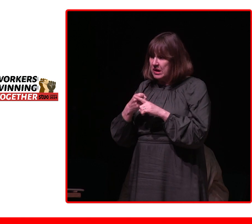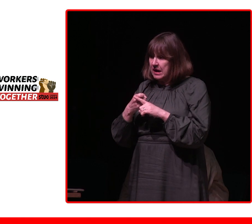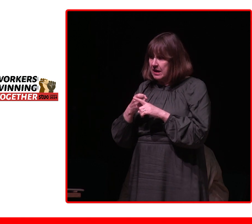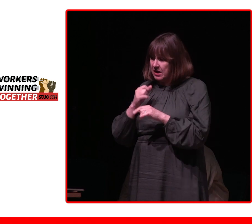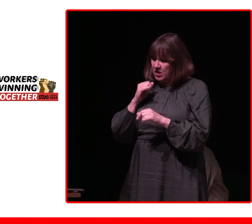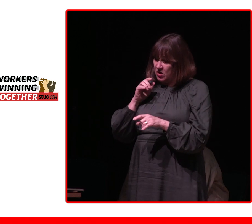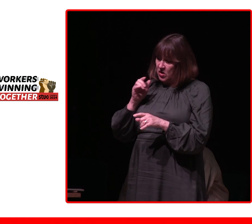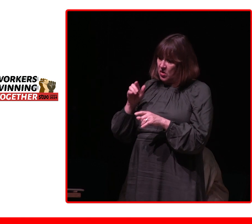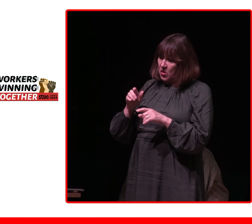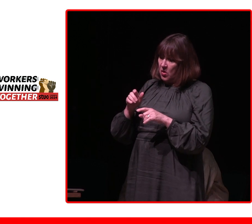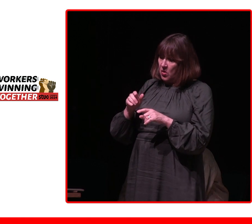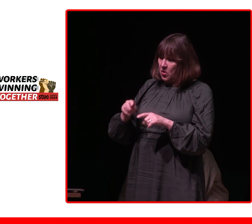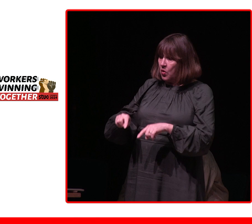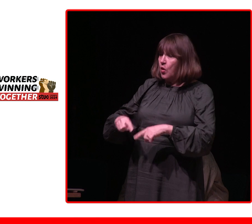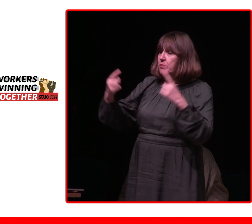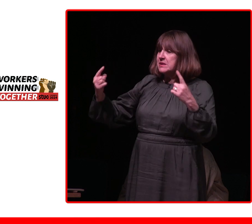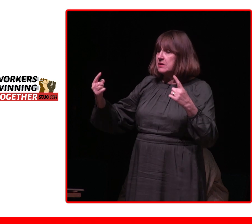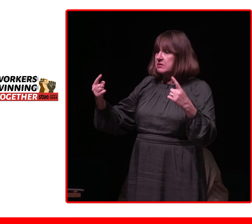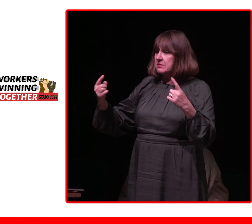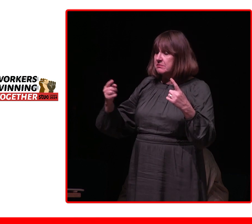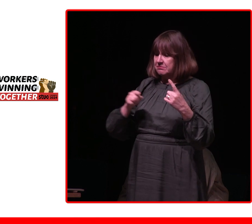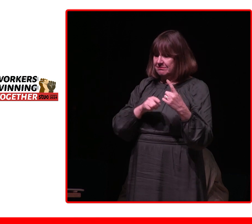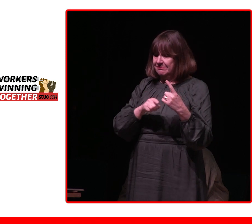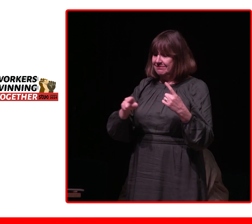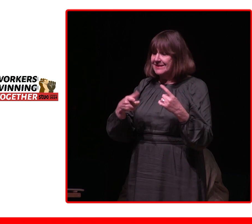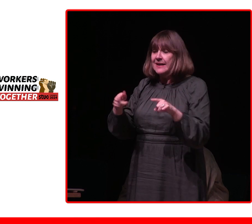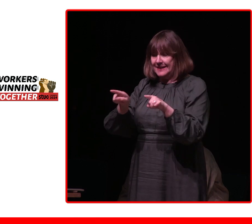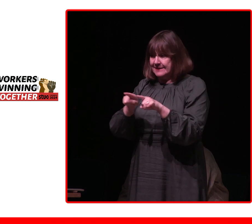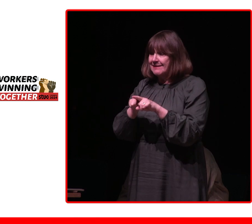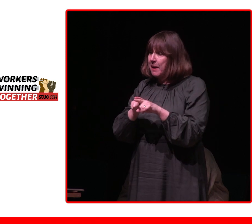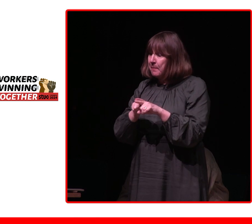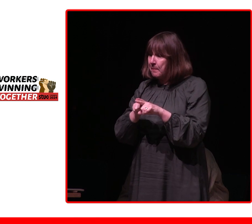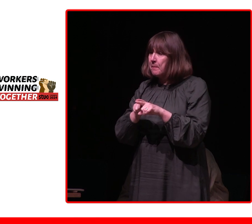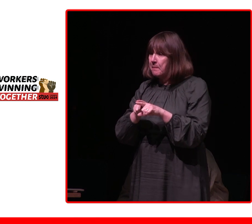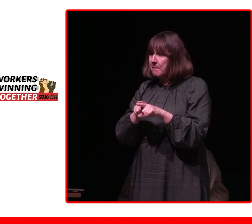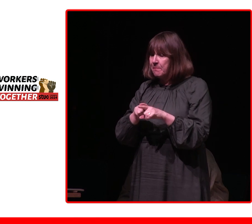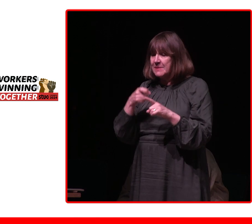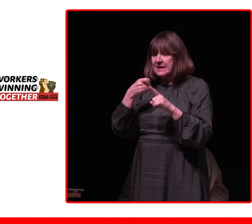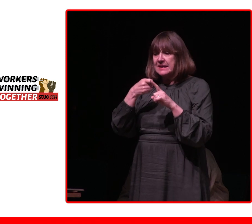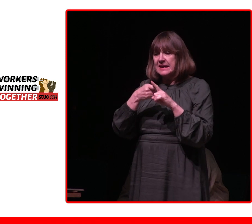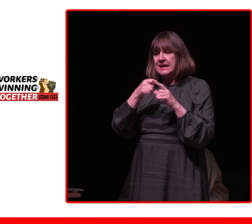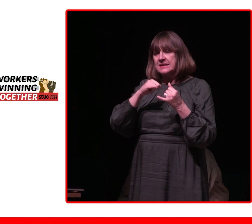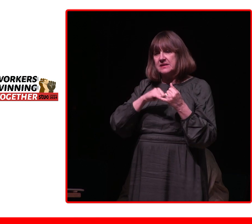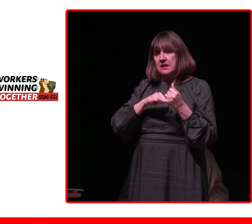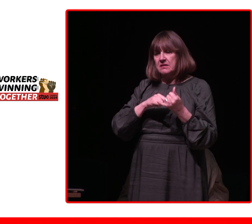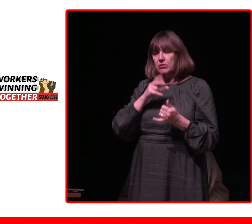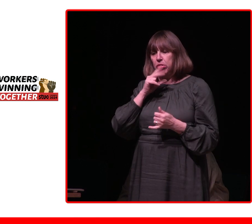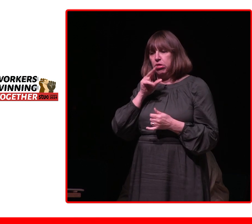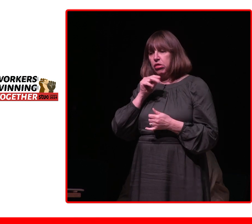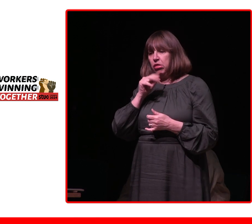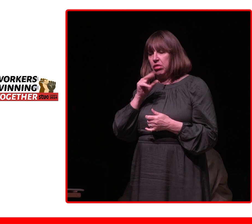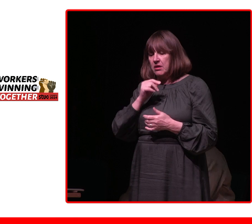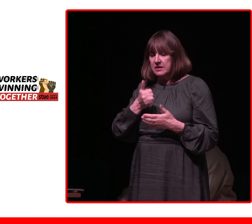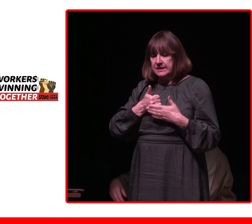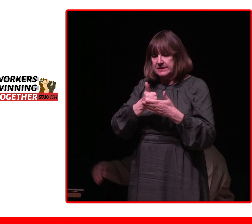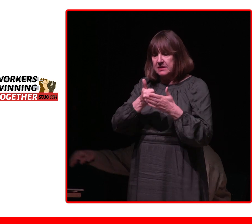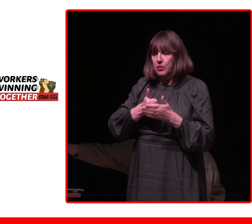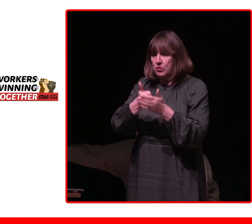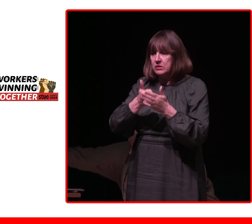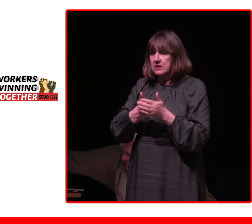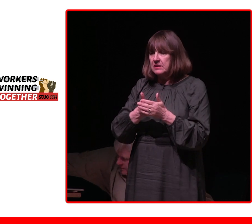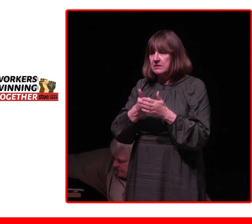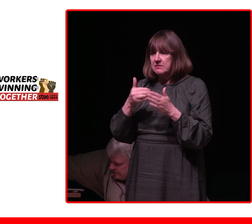opposition frontbench are similarly charged. Keir Starmer's utterances in support of the